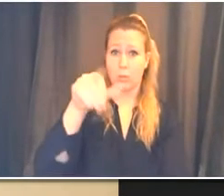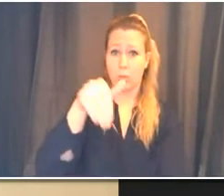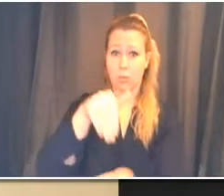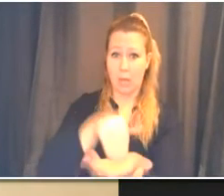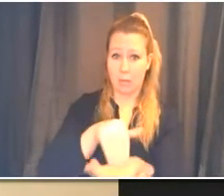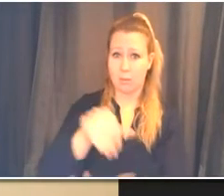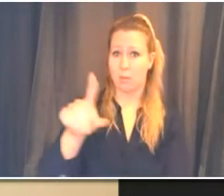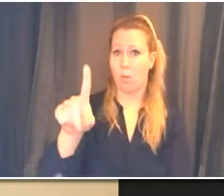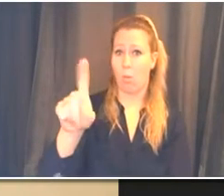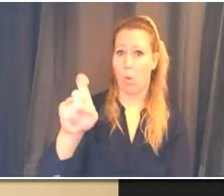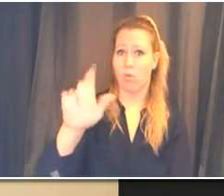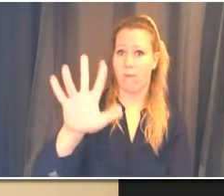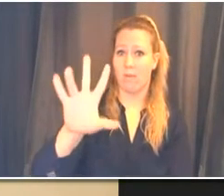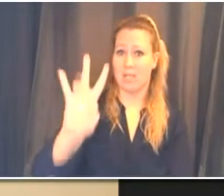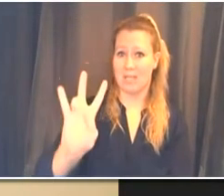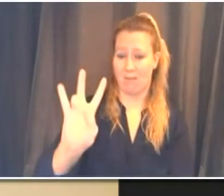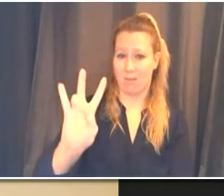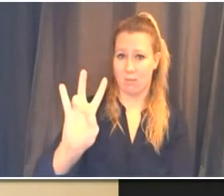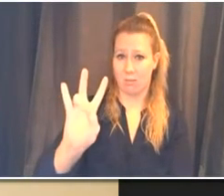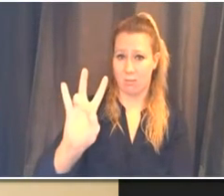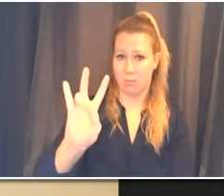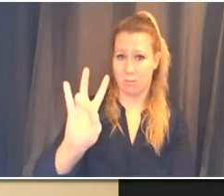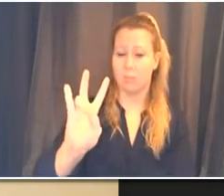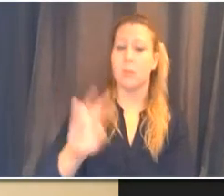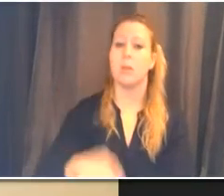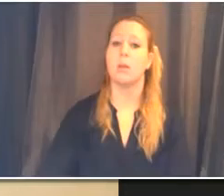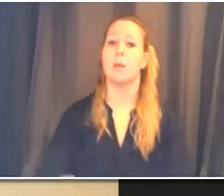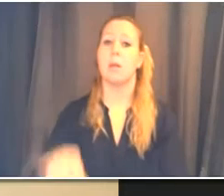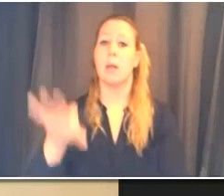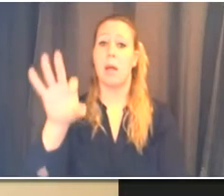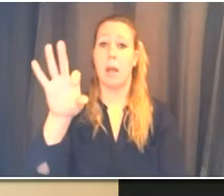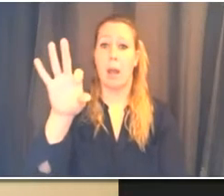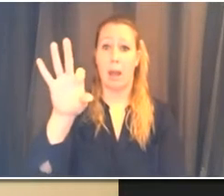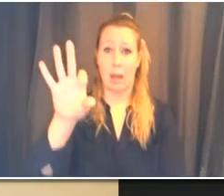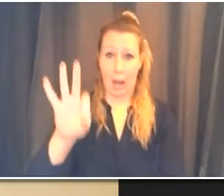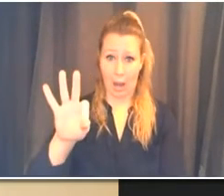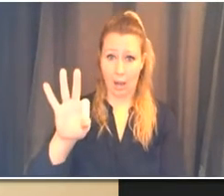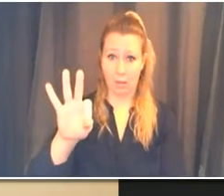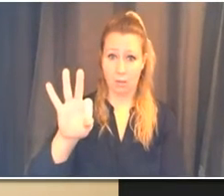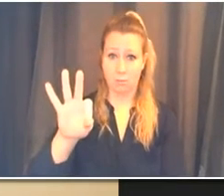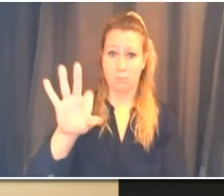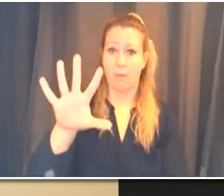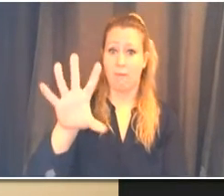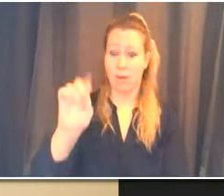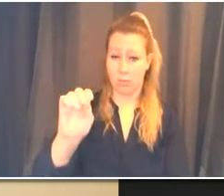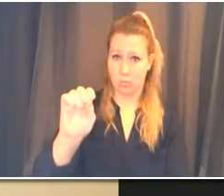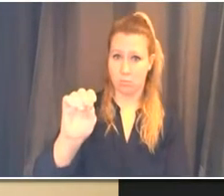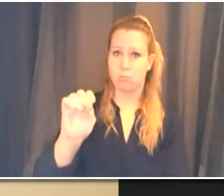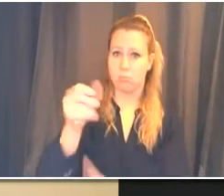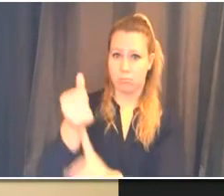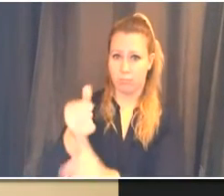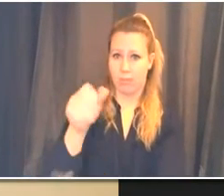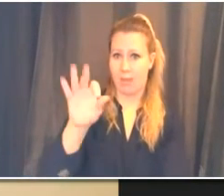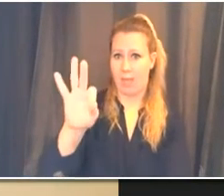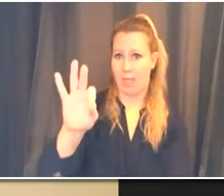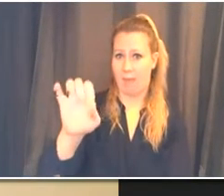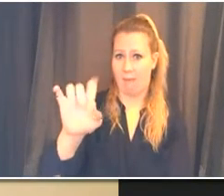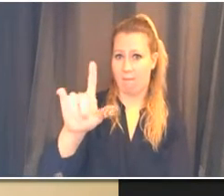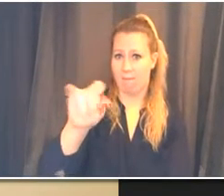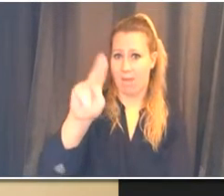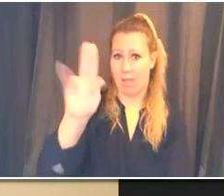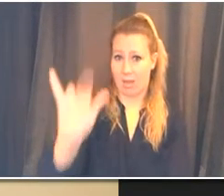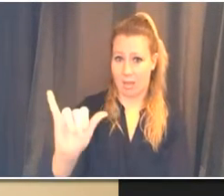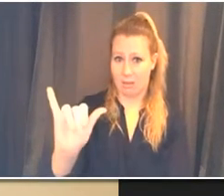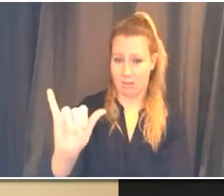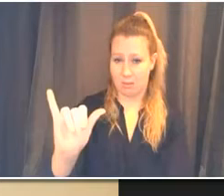thank you for that uh question uh for that answer like others I am concerned about Under reporting and I want to figure out if there's ways we